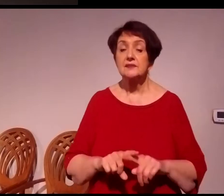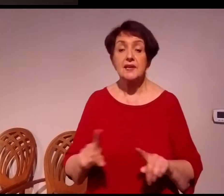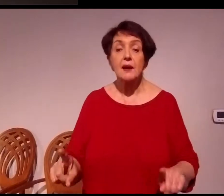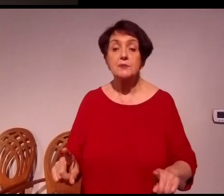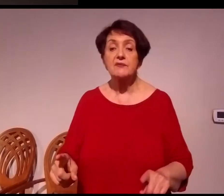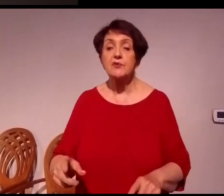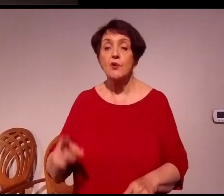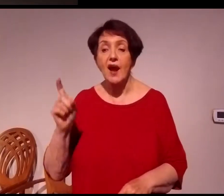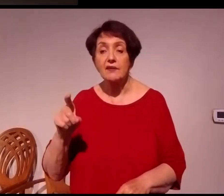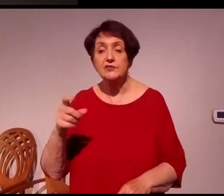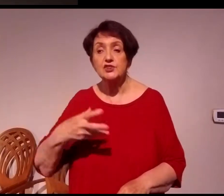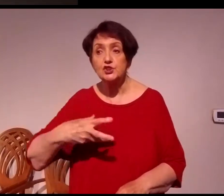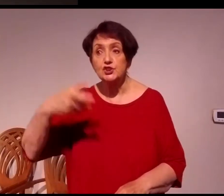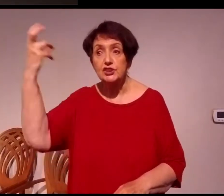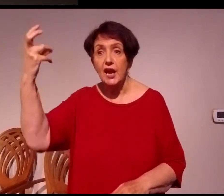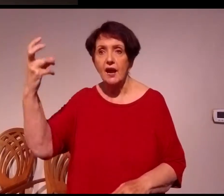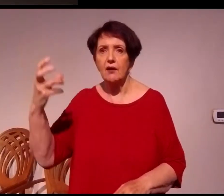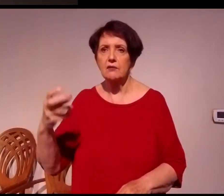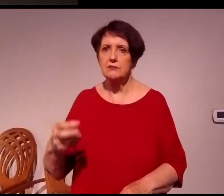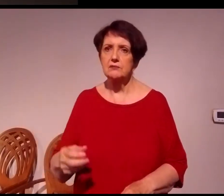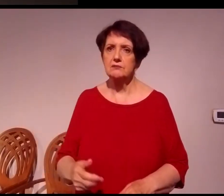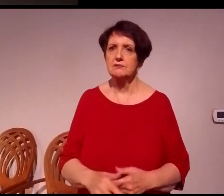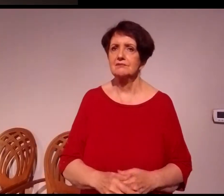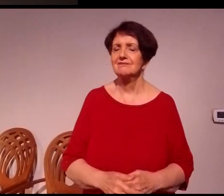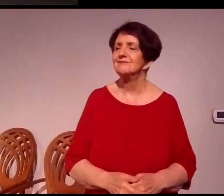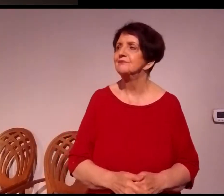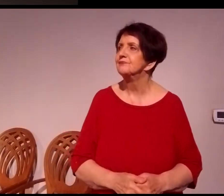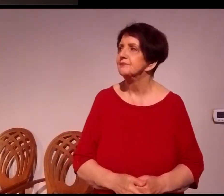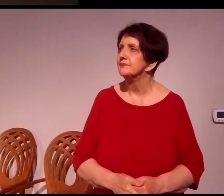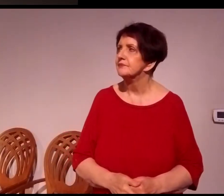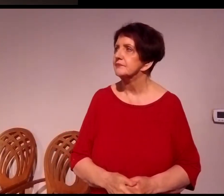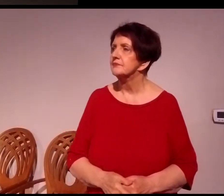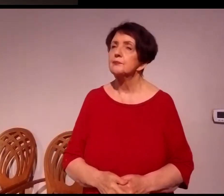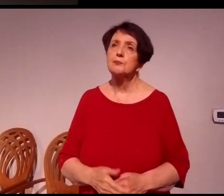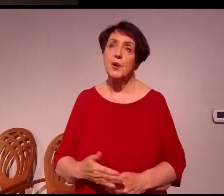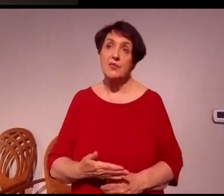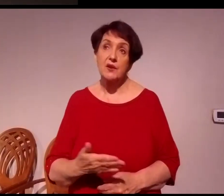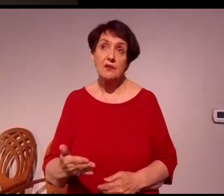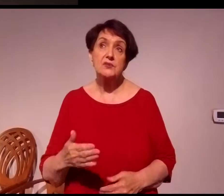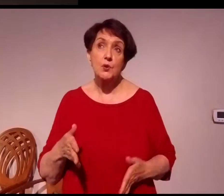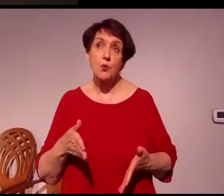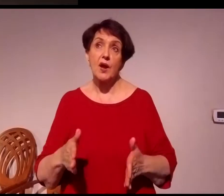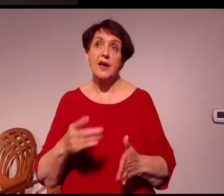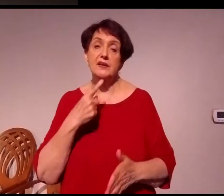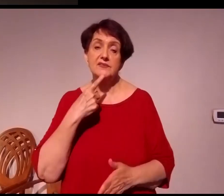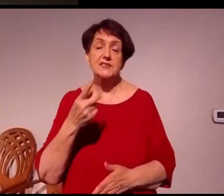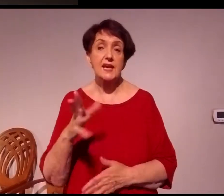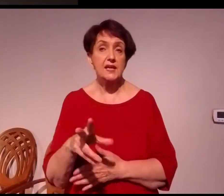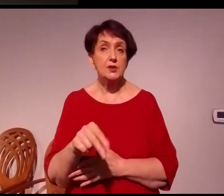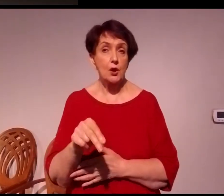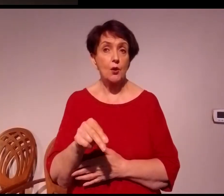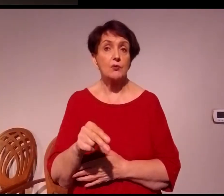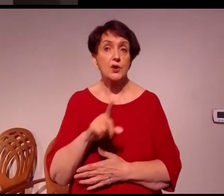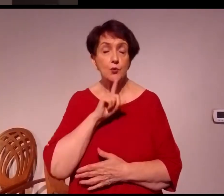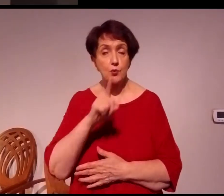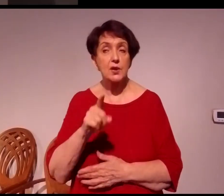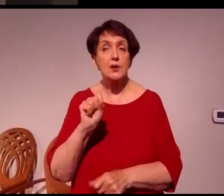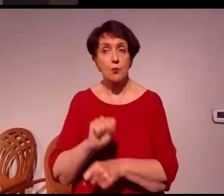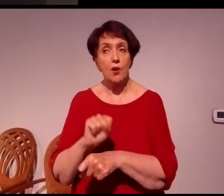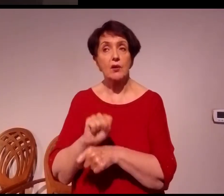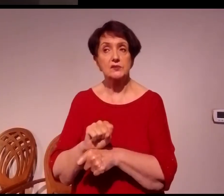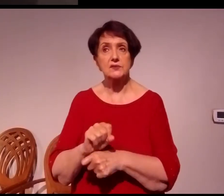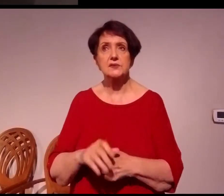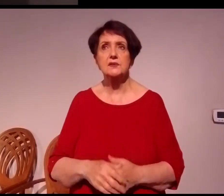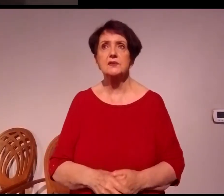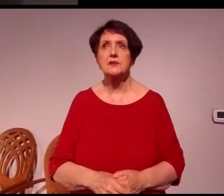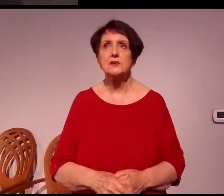because somebody's not listening or paying attention to you. But there is a way of saying no that works. And so this way